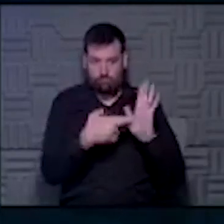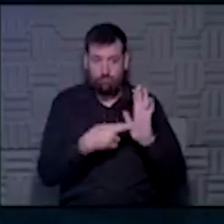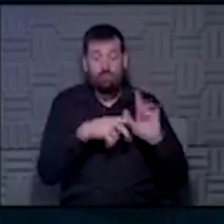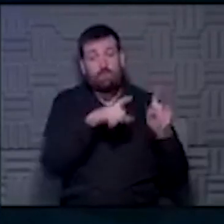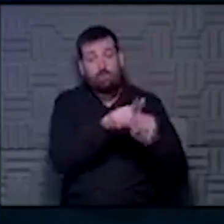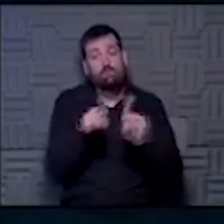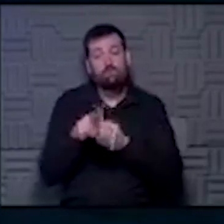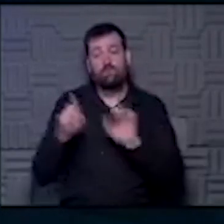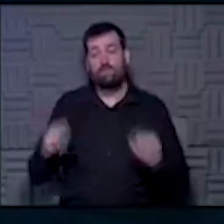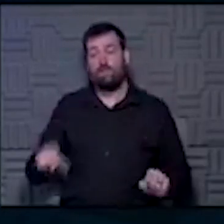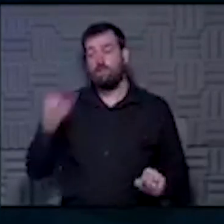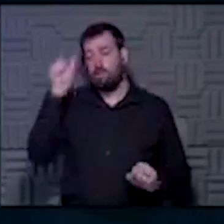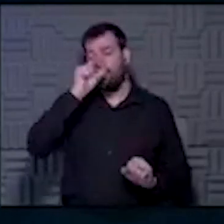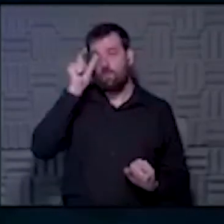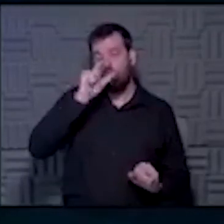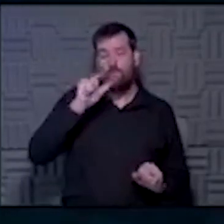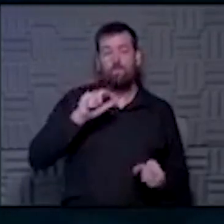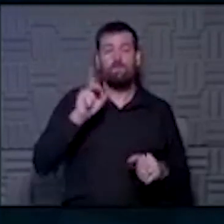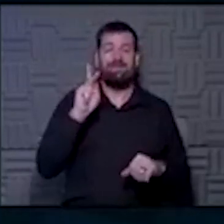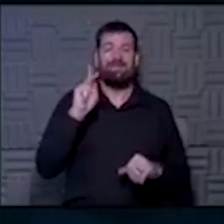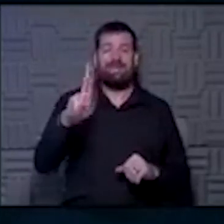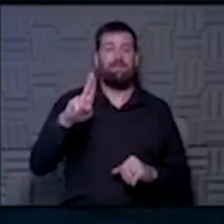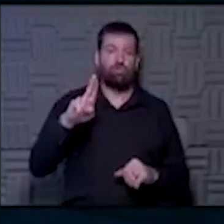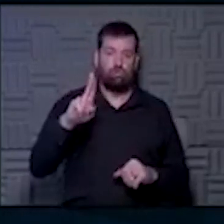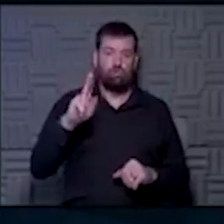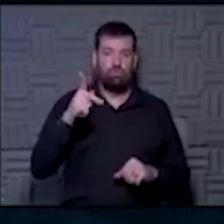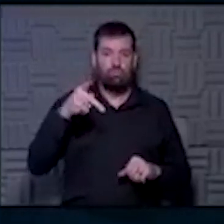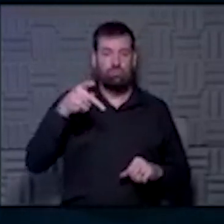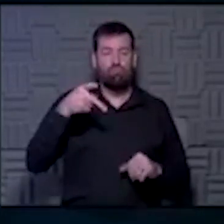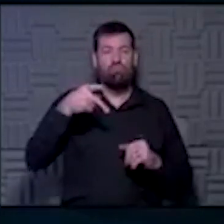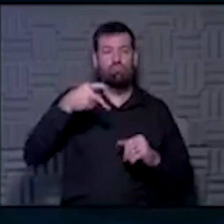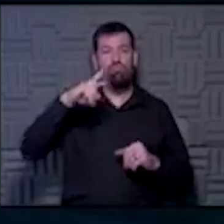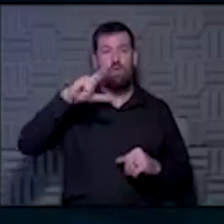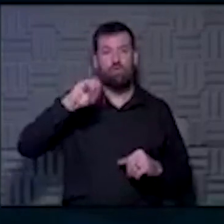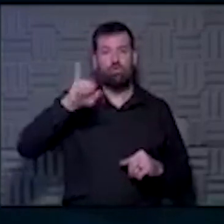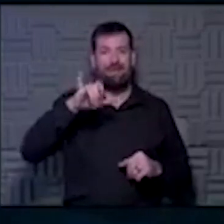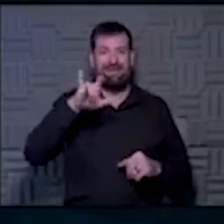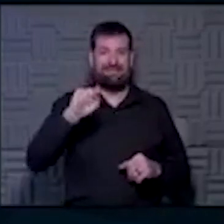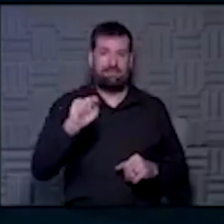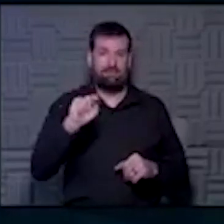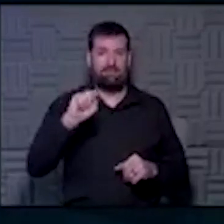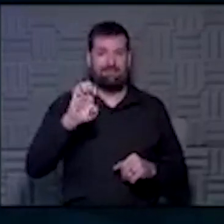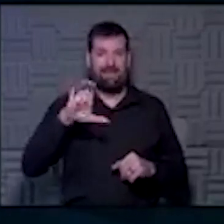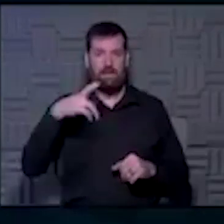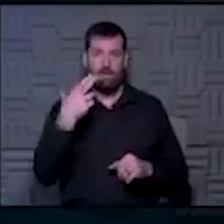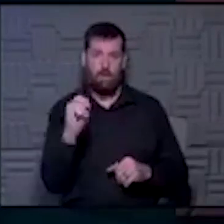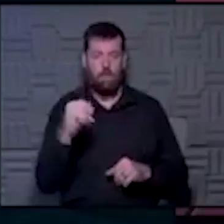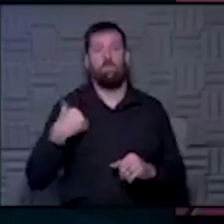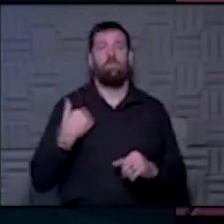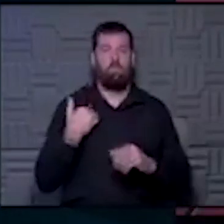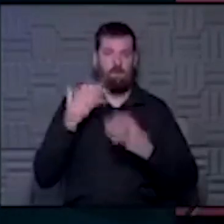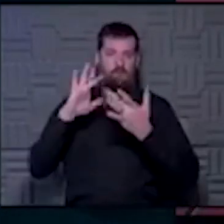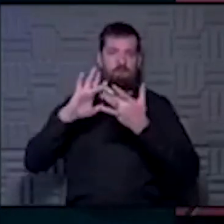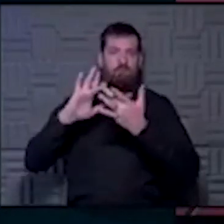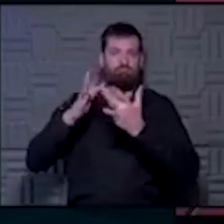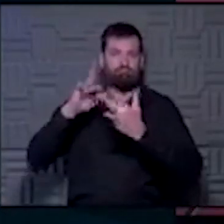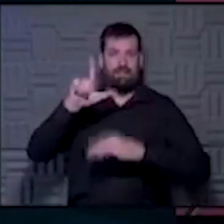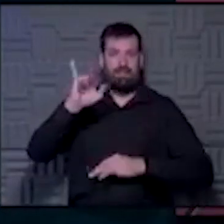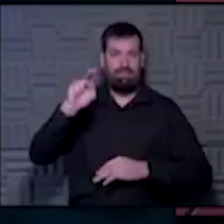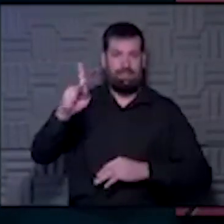Google KUNC Project ECHO, and then there's a web link that you can use to register as well.